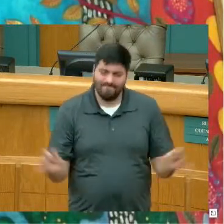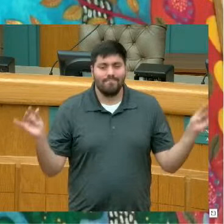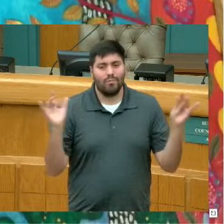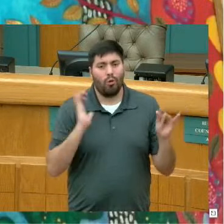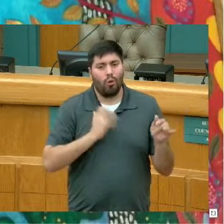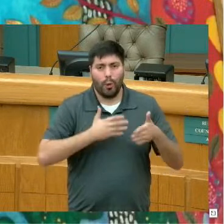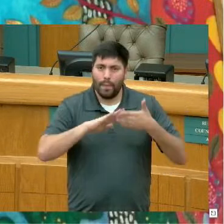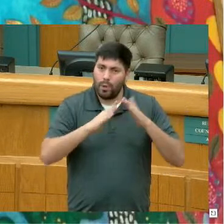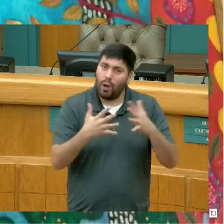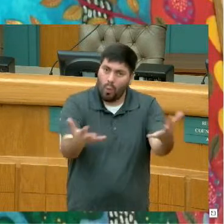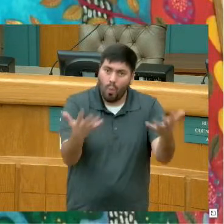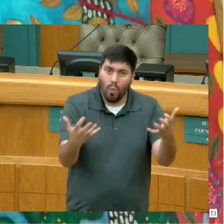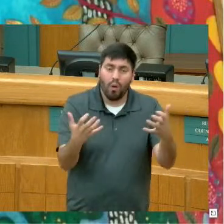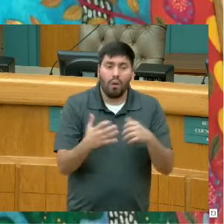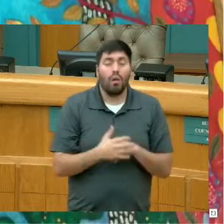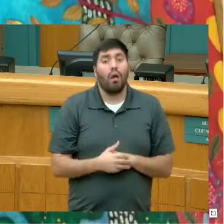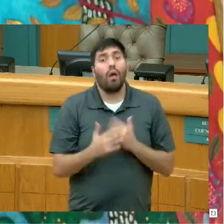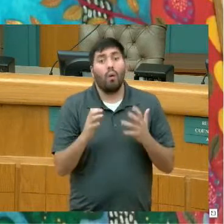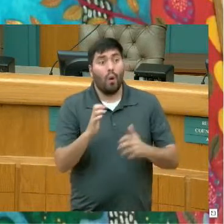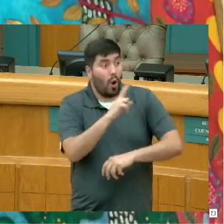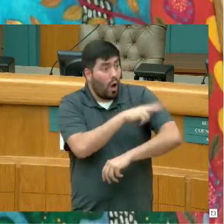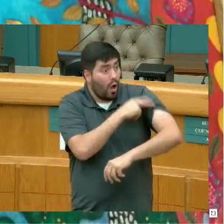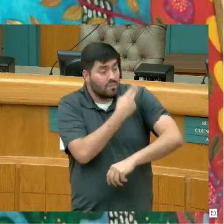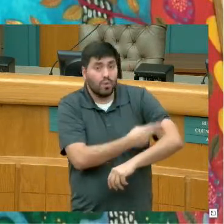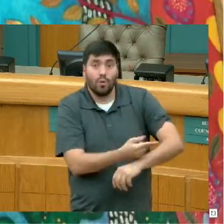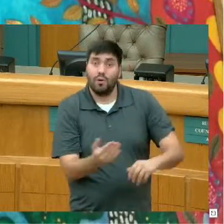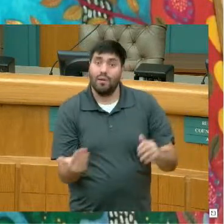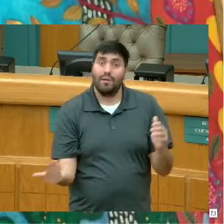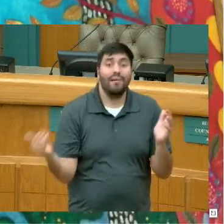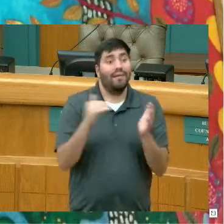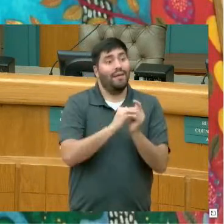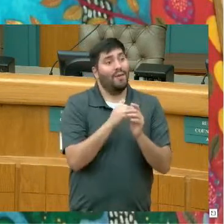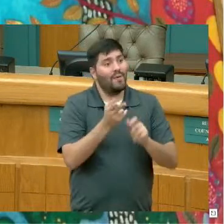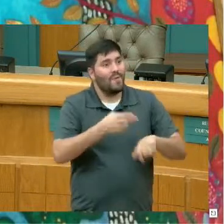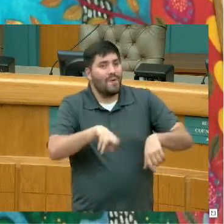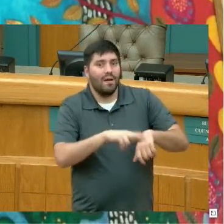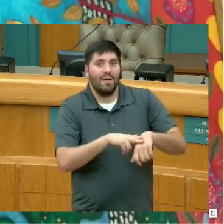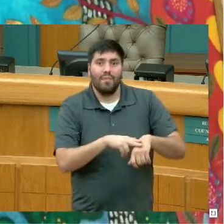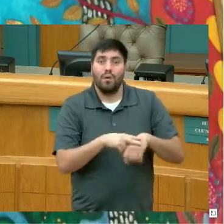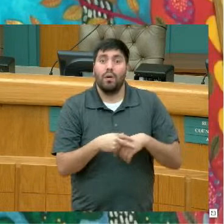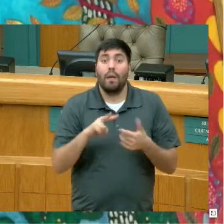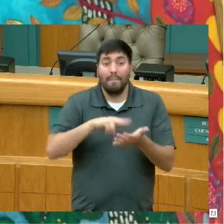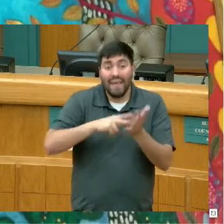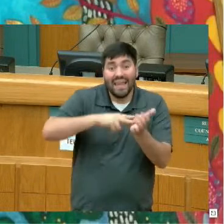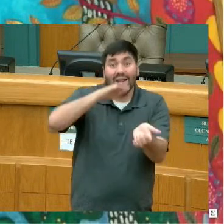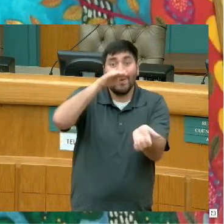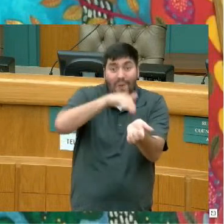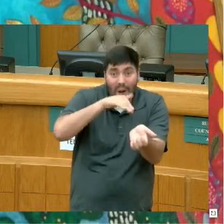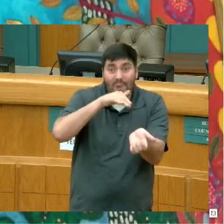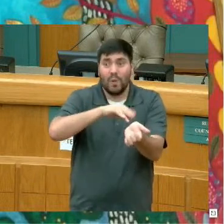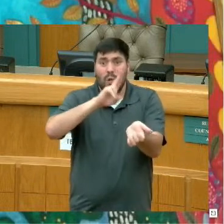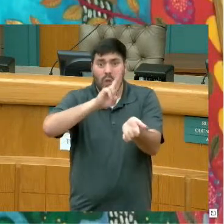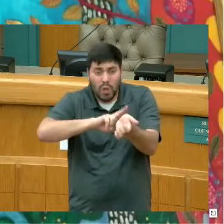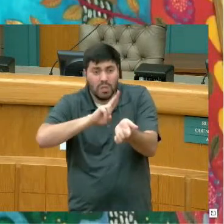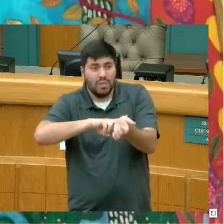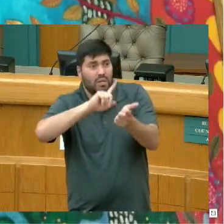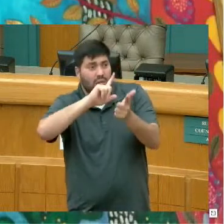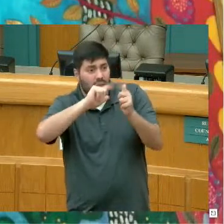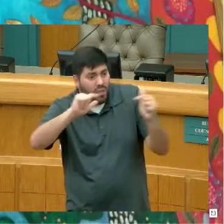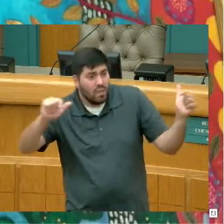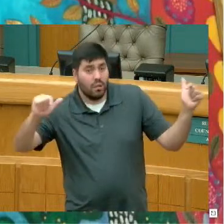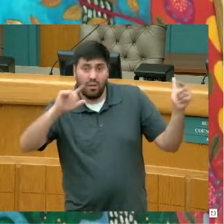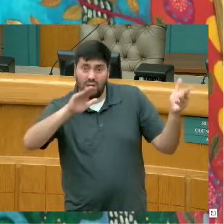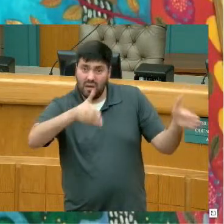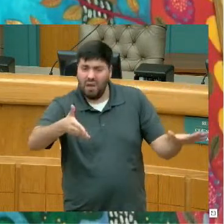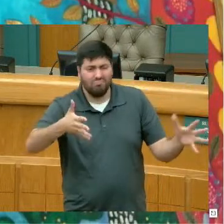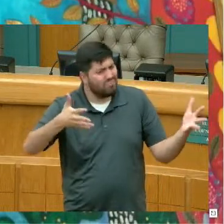gone. I want to see our hospitals restored. I want to stop seeing doctors and medical assistants dying. I